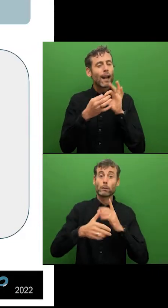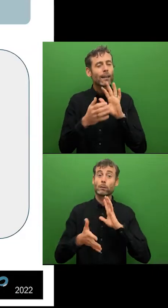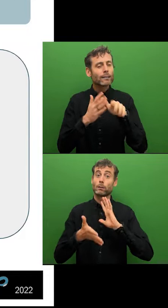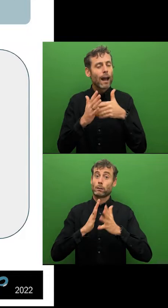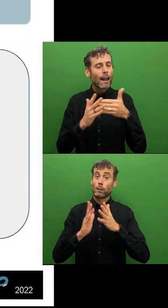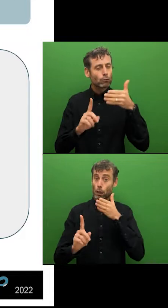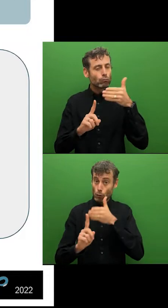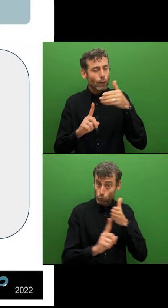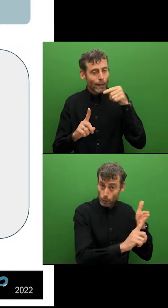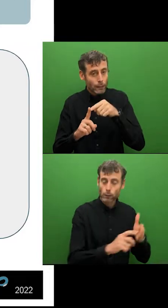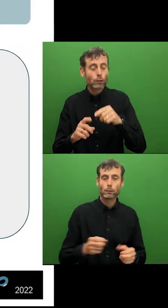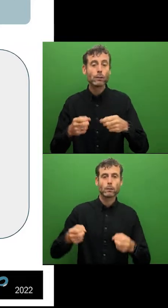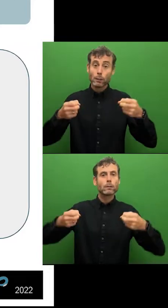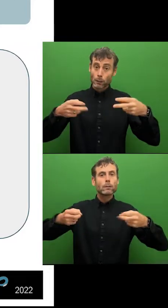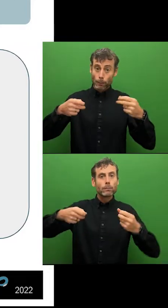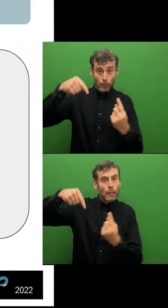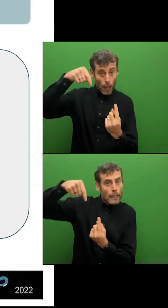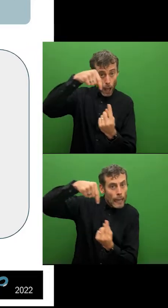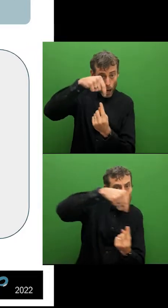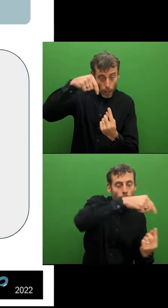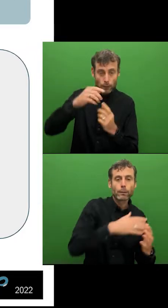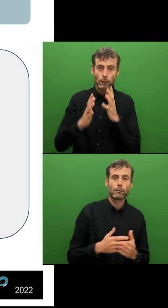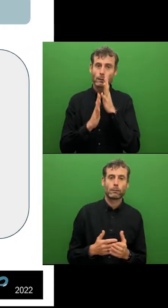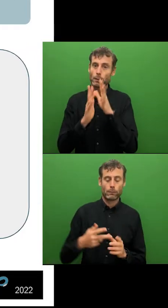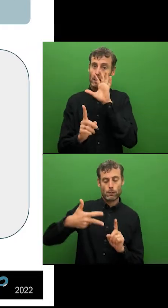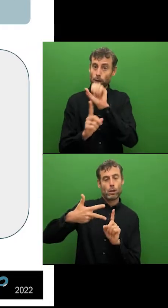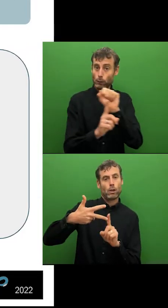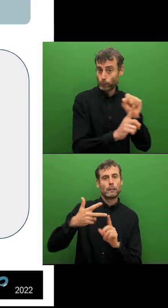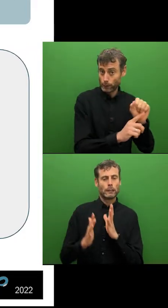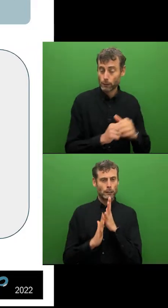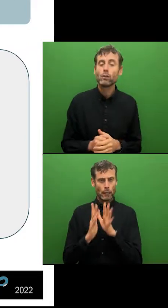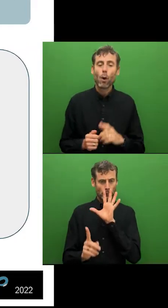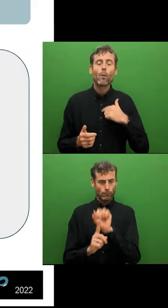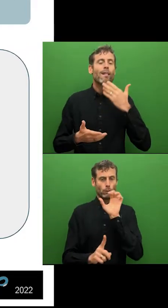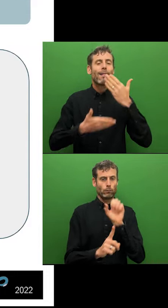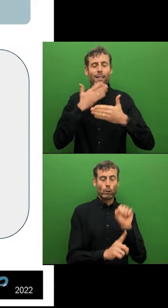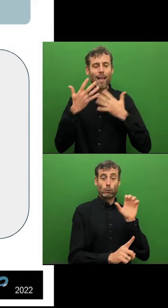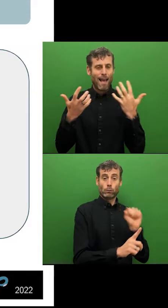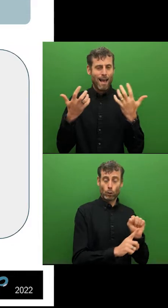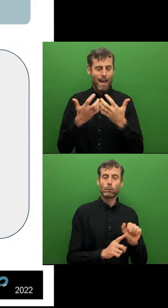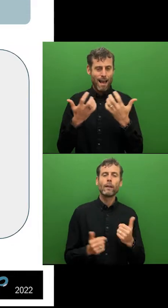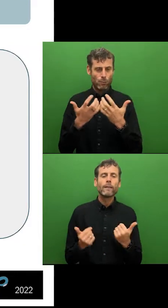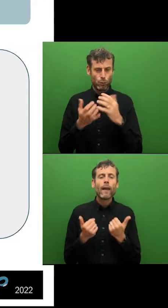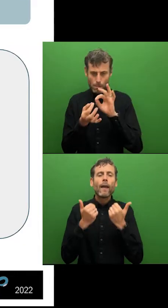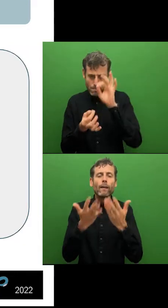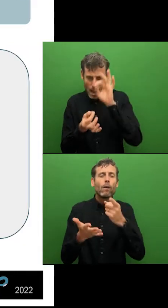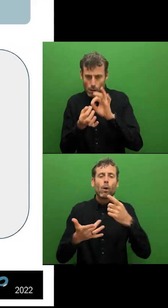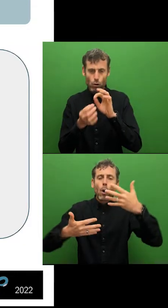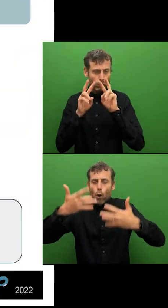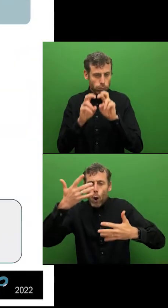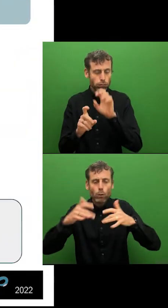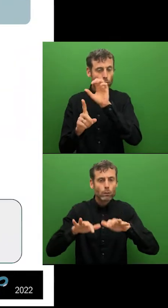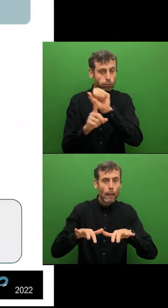recognition, subtitle alignment, and sign spotting, and go through some baseline methods which you could work with and build upon.